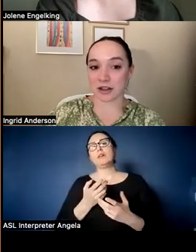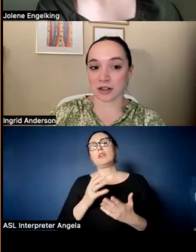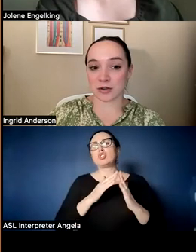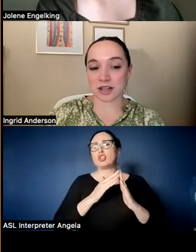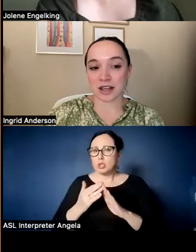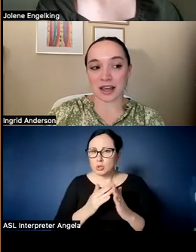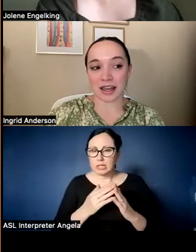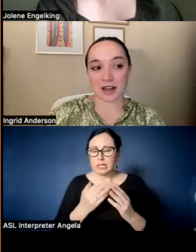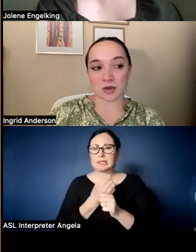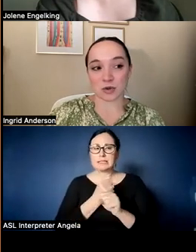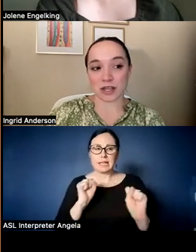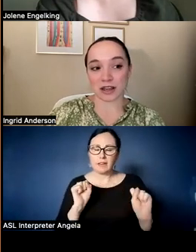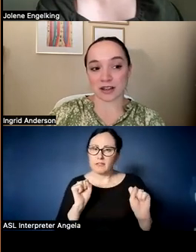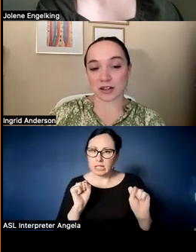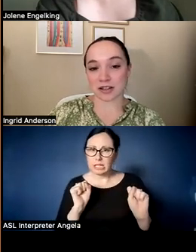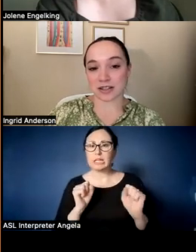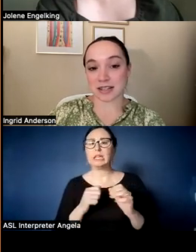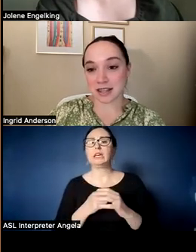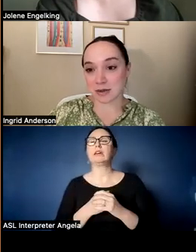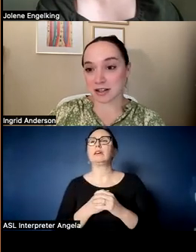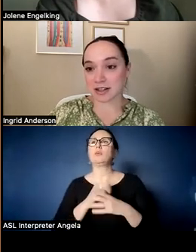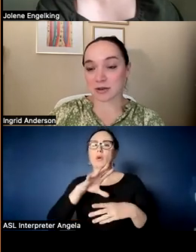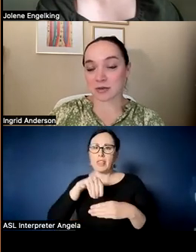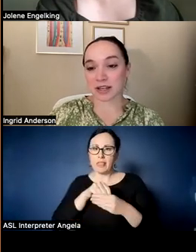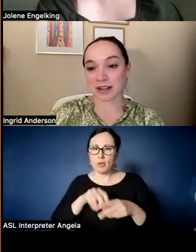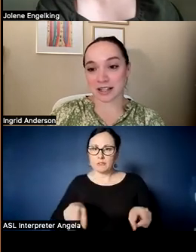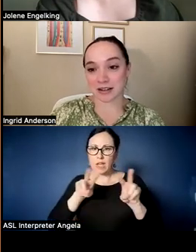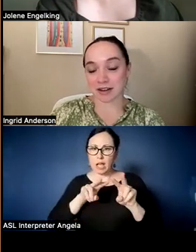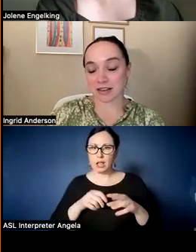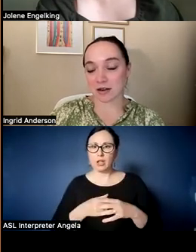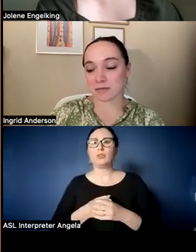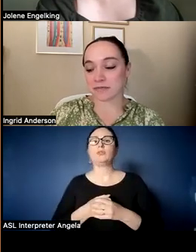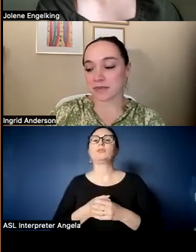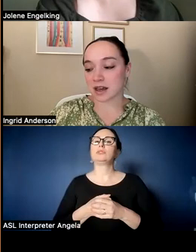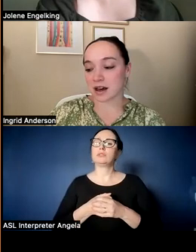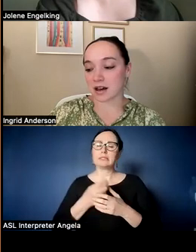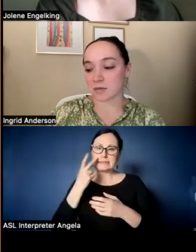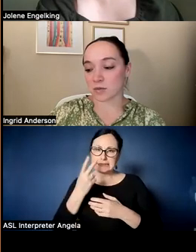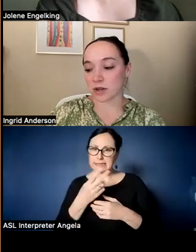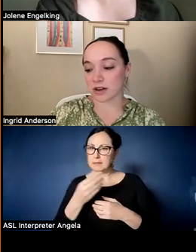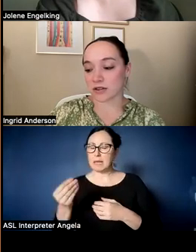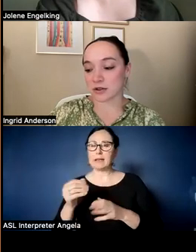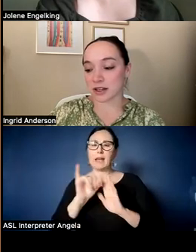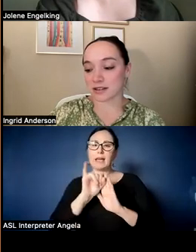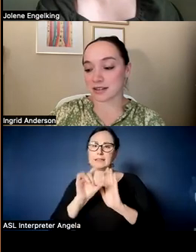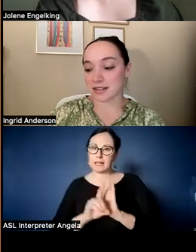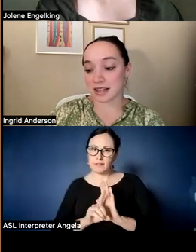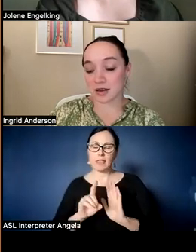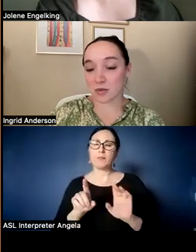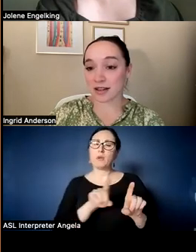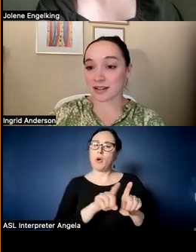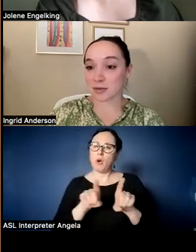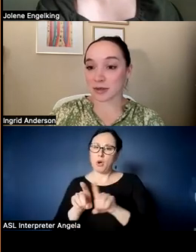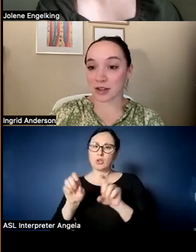Indigenous values. And when we can see them clearly, when we can identify them, we also can